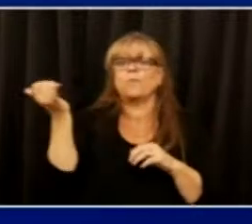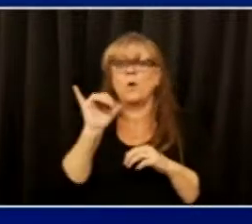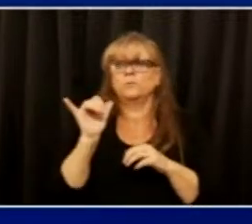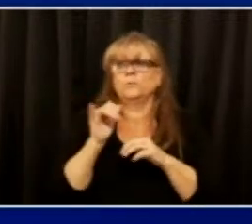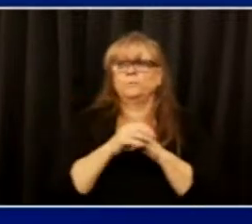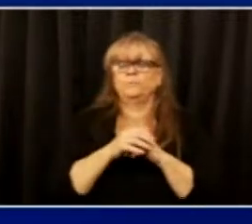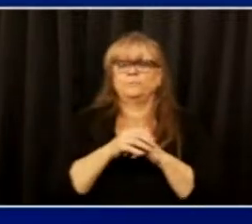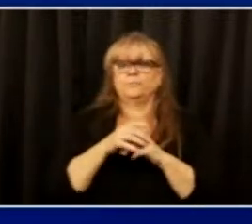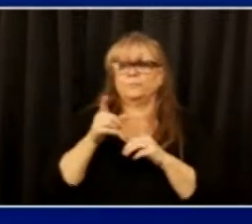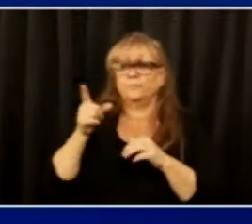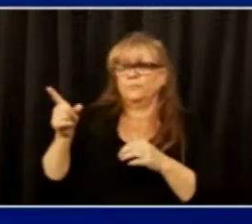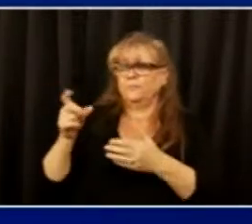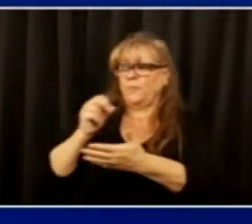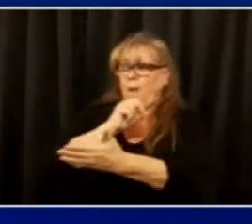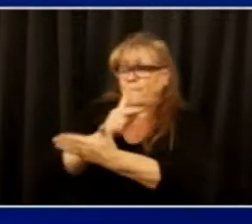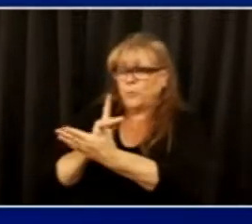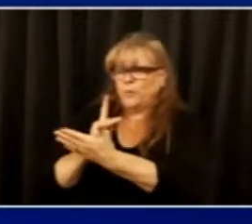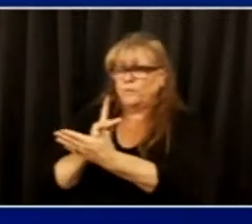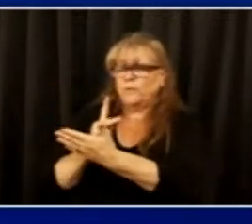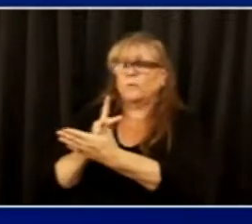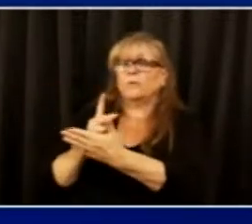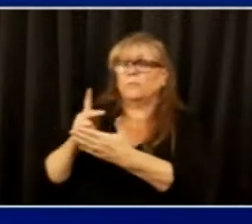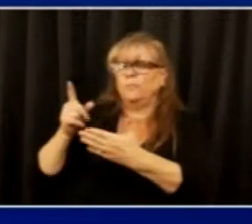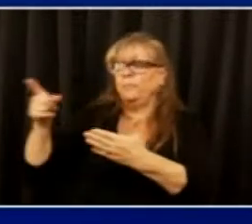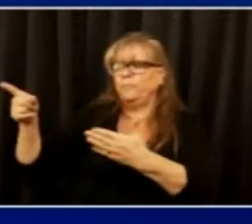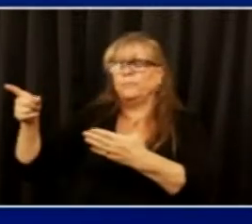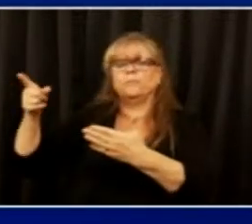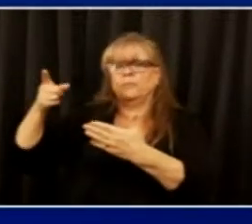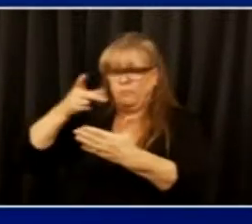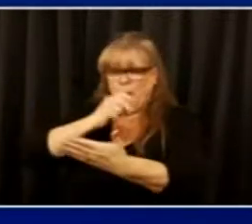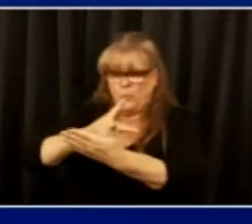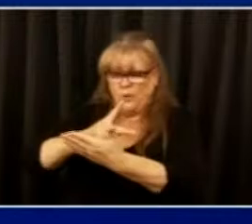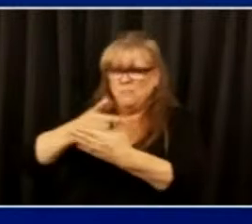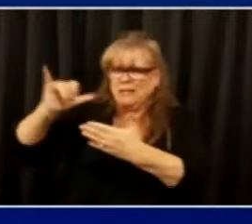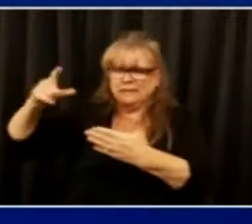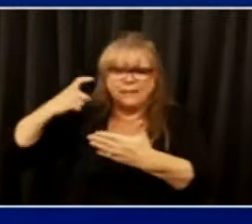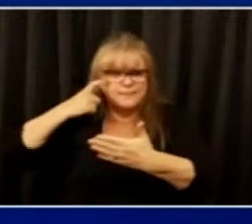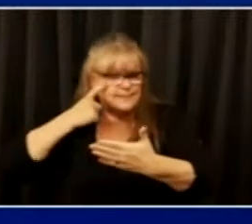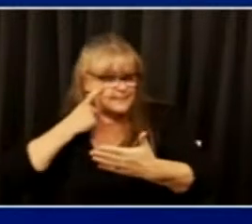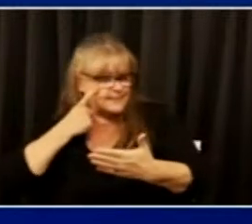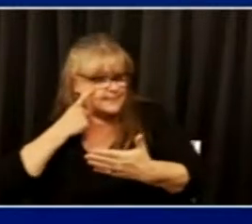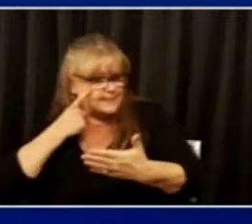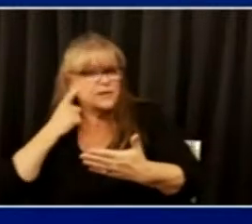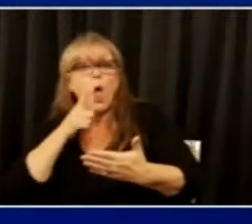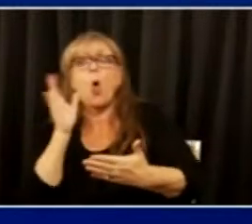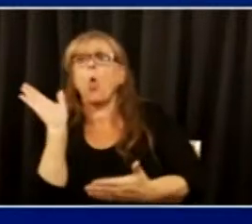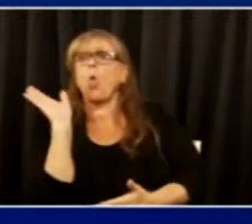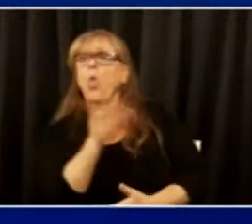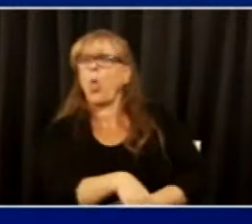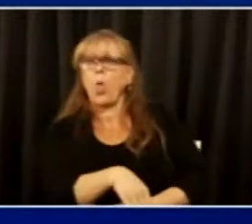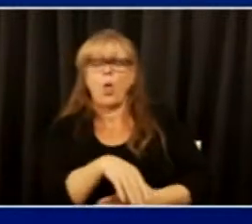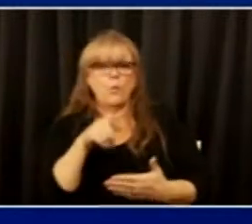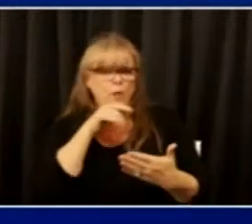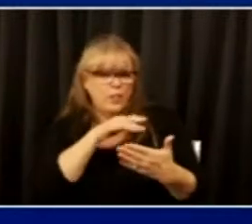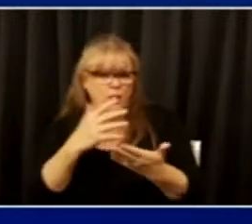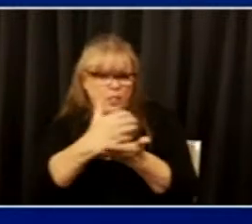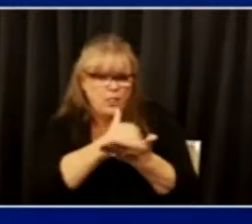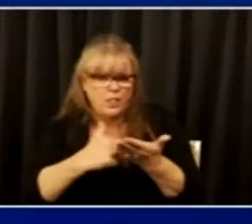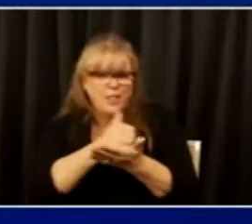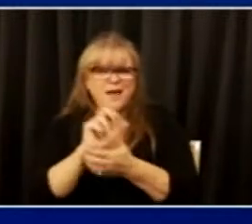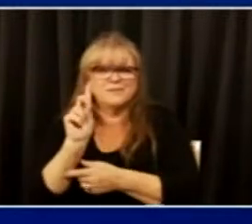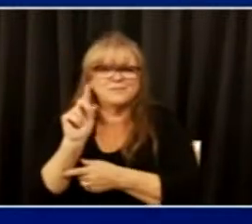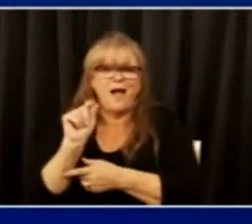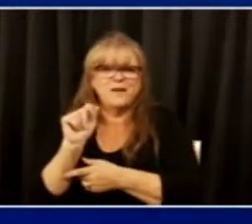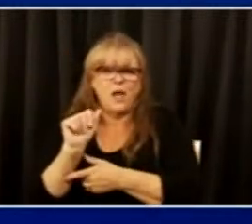still continue to look at the safety, to look at various outcomes, and then other adverse events as well among individuals who